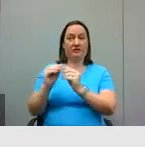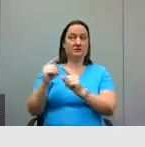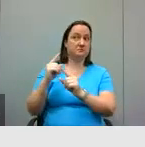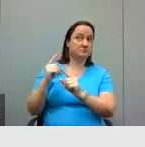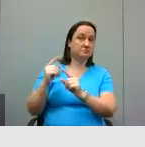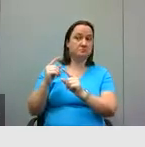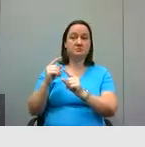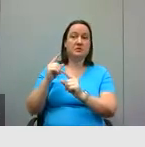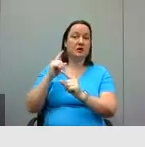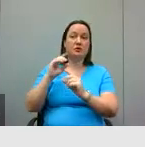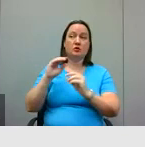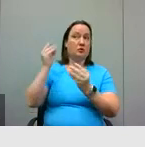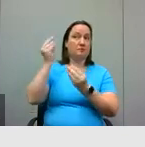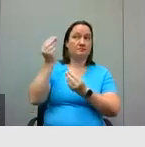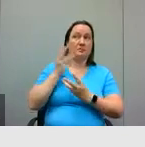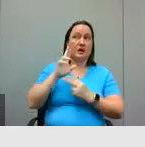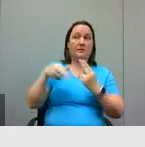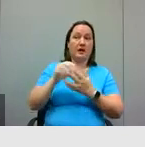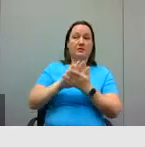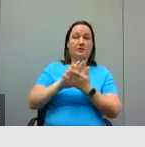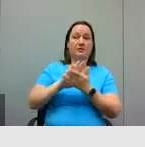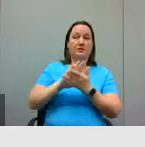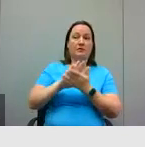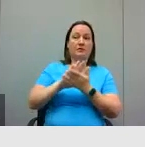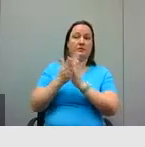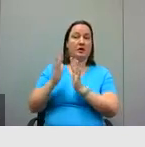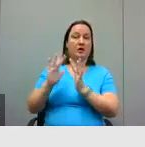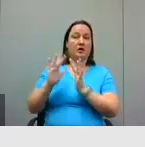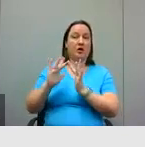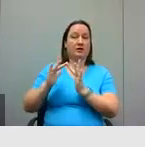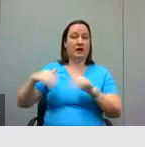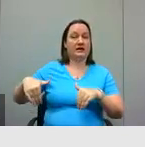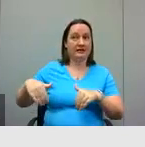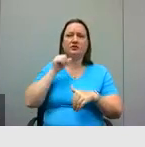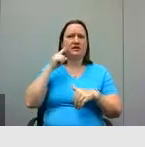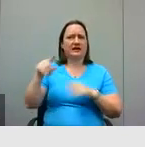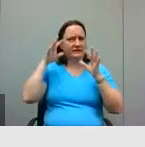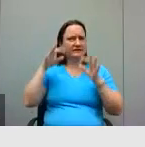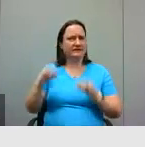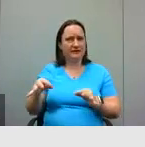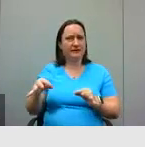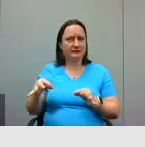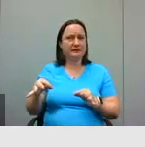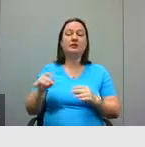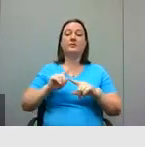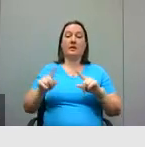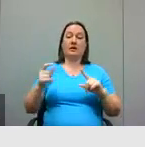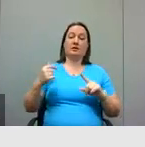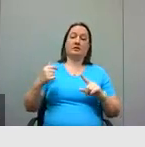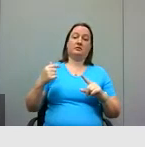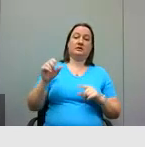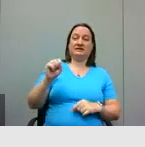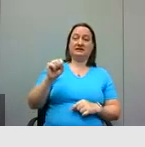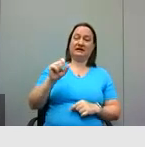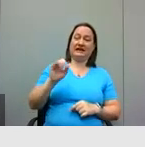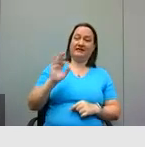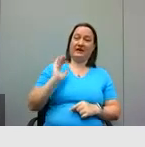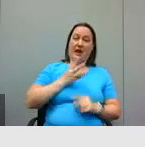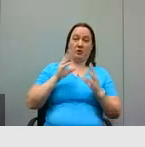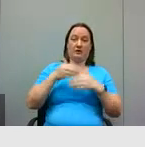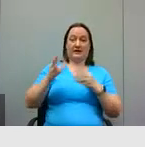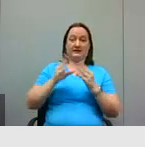being virtual yet. I don't think they've made that decision, but I'm hoping that if we push the meeting out, we might have